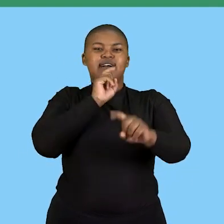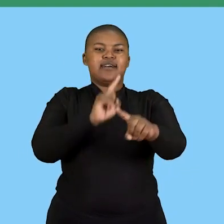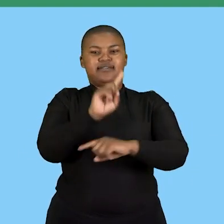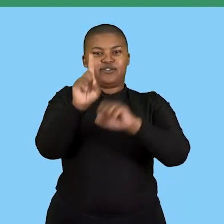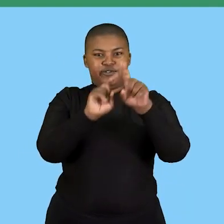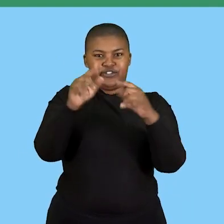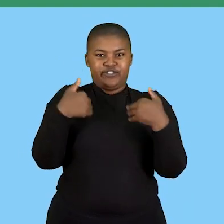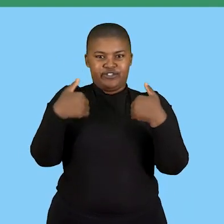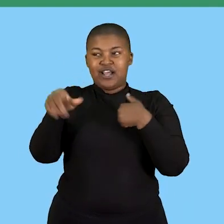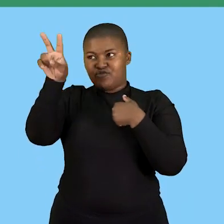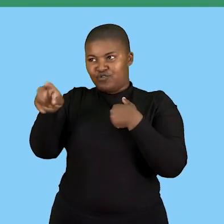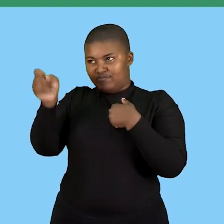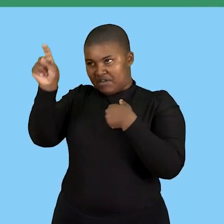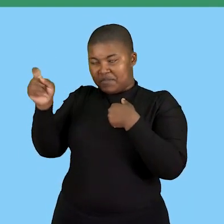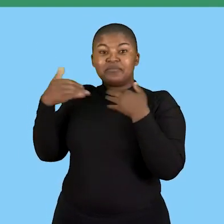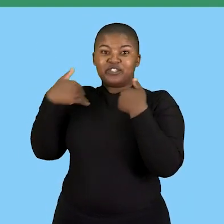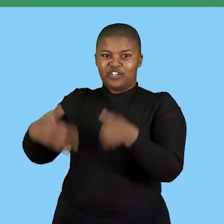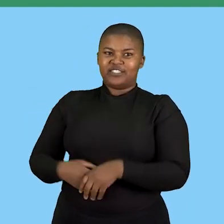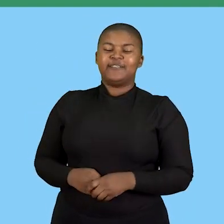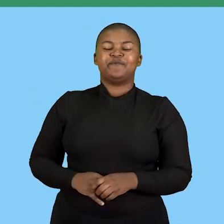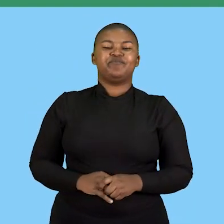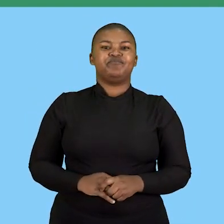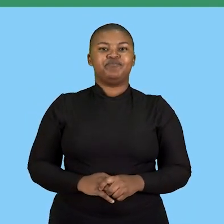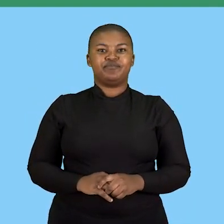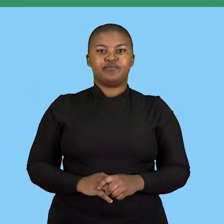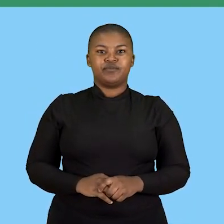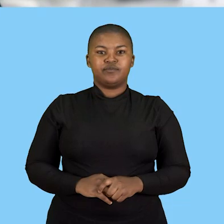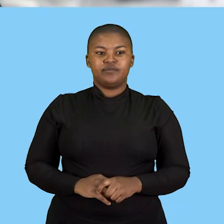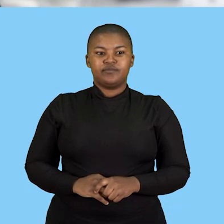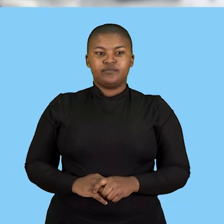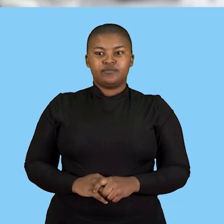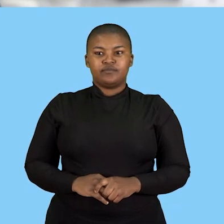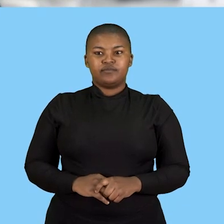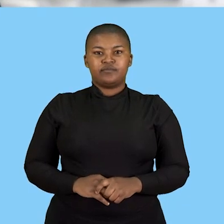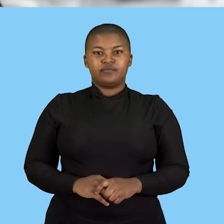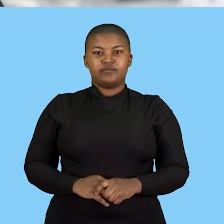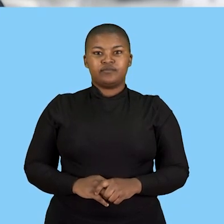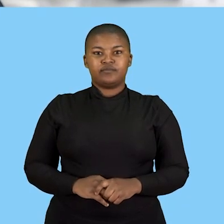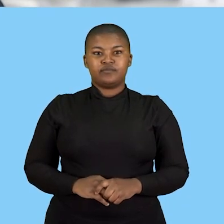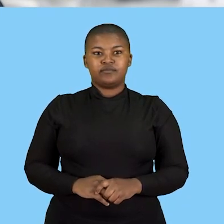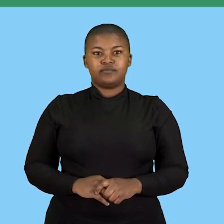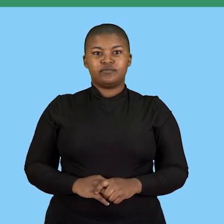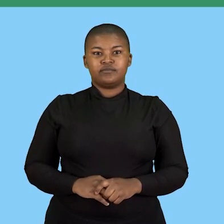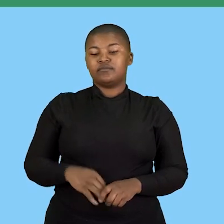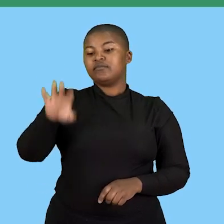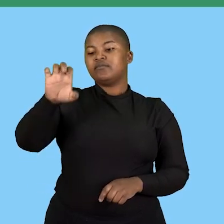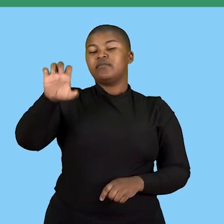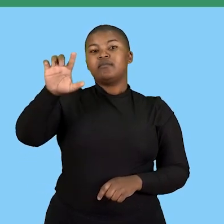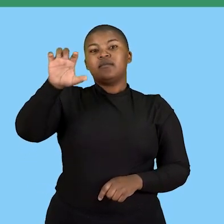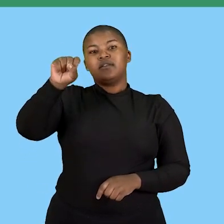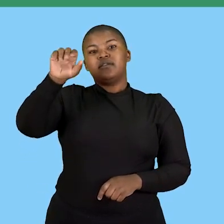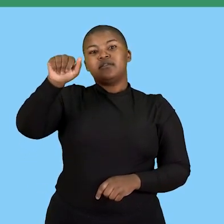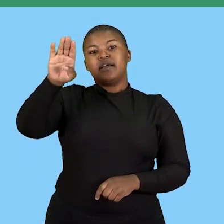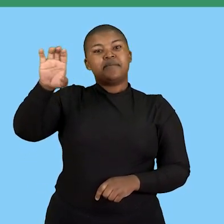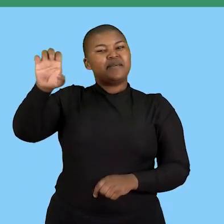that follow. So let us start by reading that scenario, then we will look into questions after. We have El Sabe